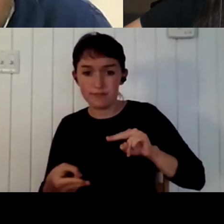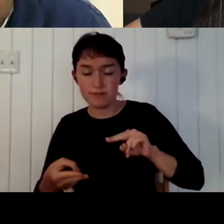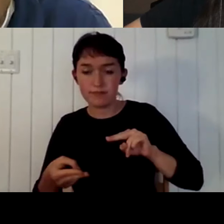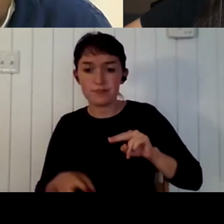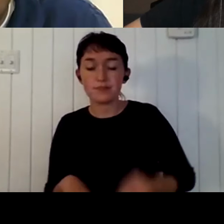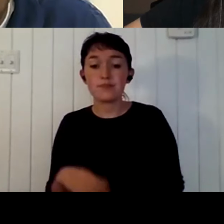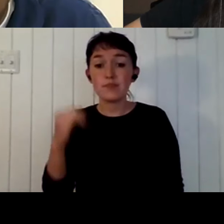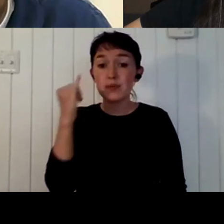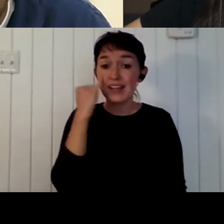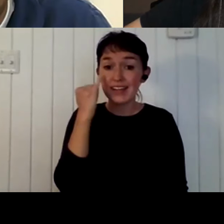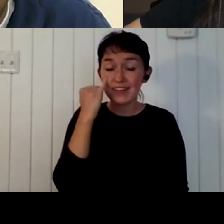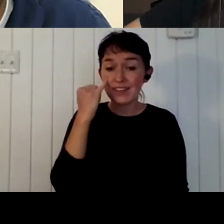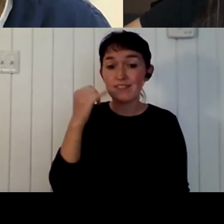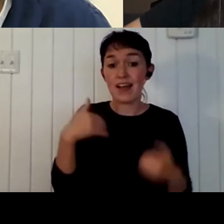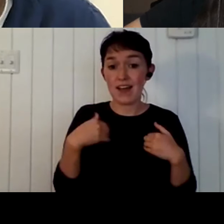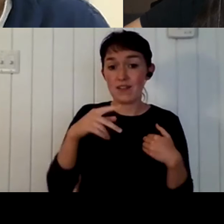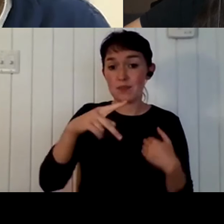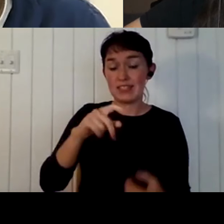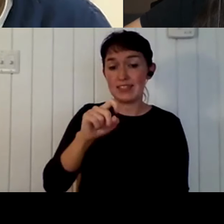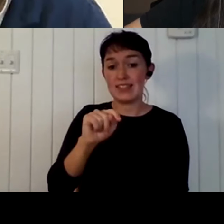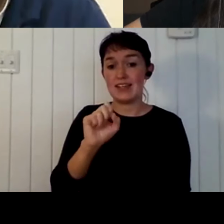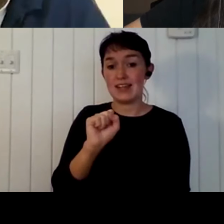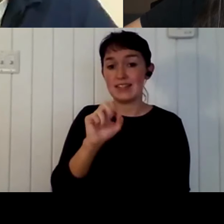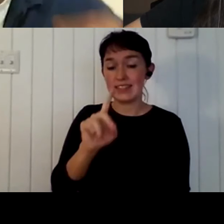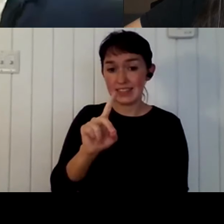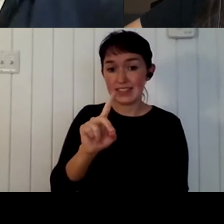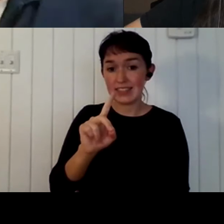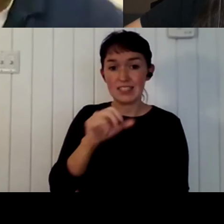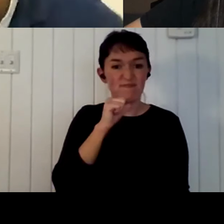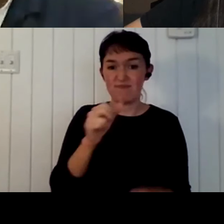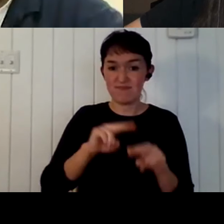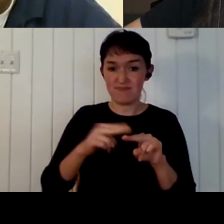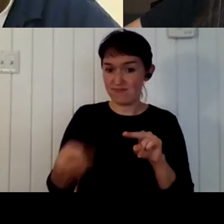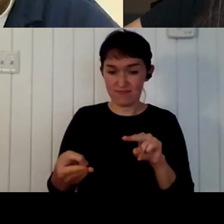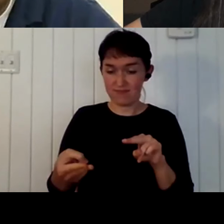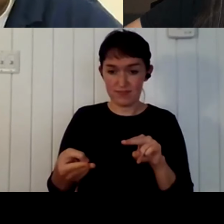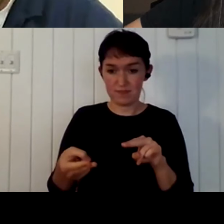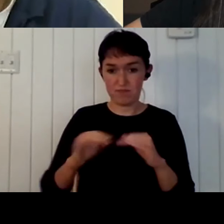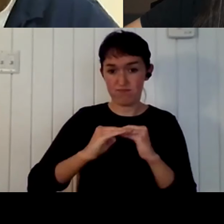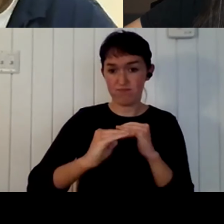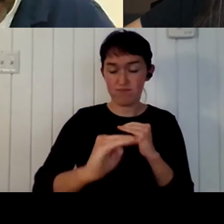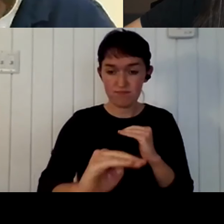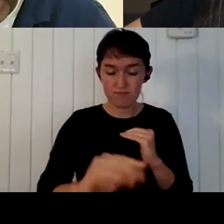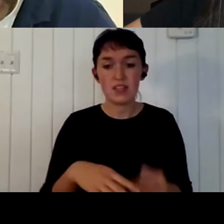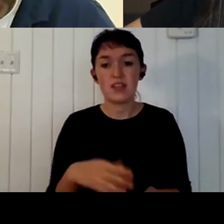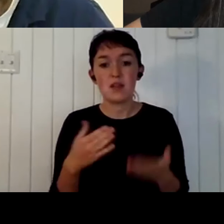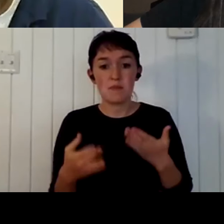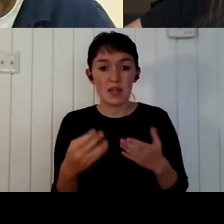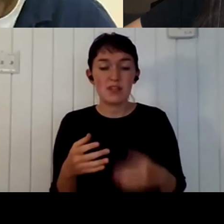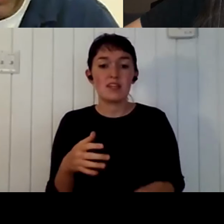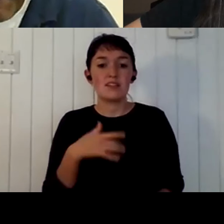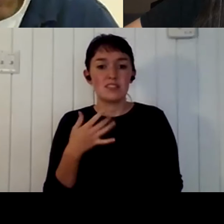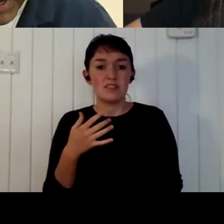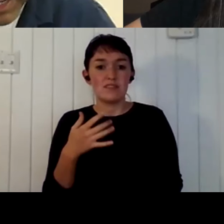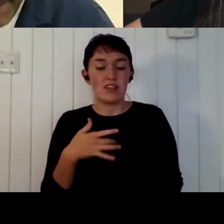that switch doesn't turn off, right? So it might be that they're even getting more hyper aroused while replaying it, which is sort of